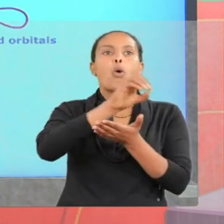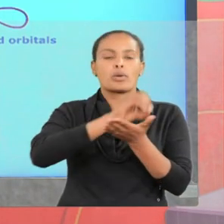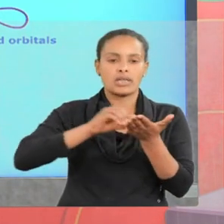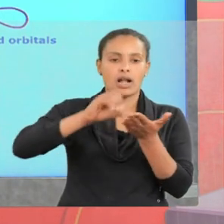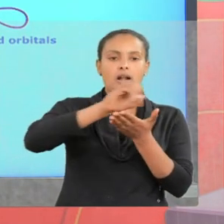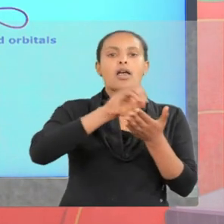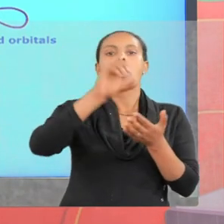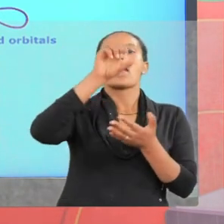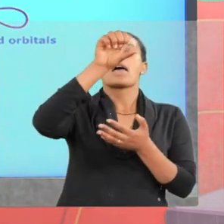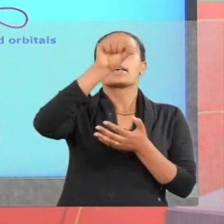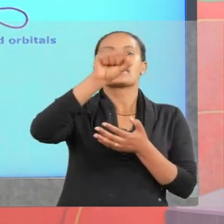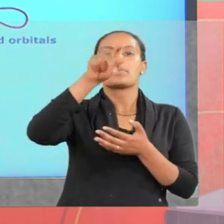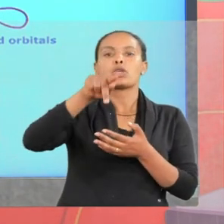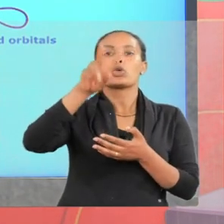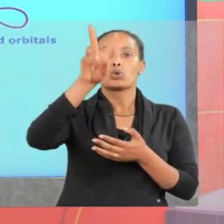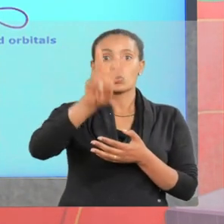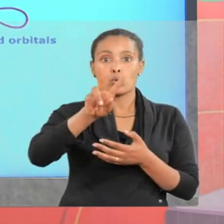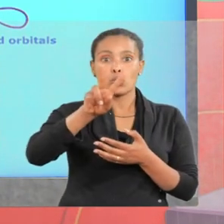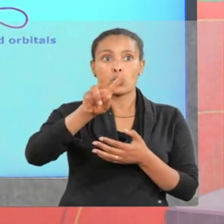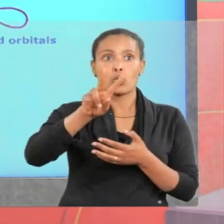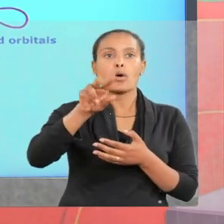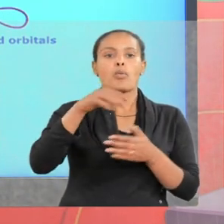orbital. SP2 hybrid orbitals possess